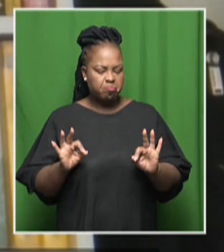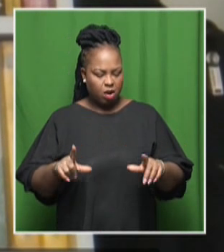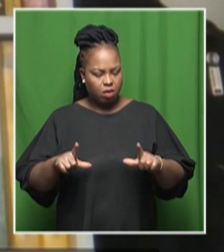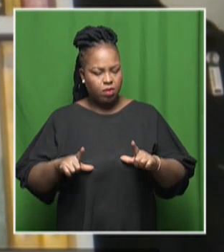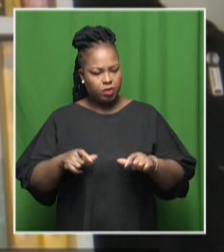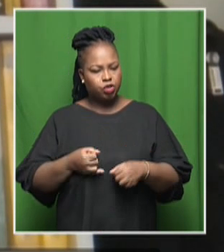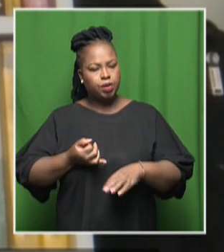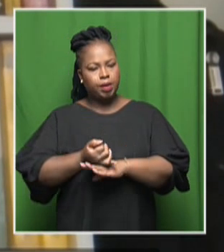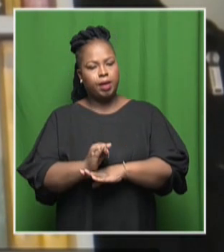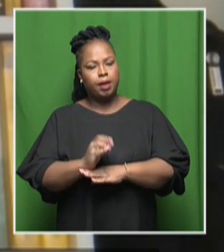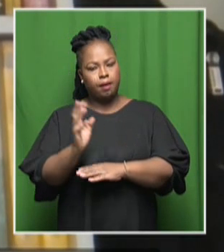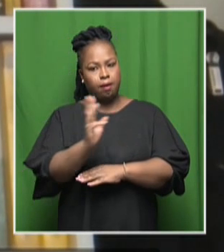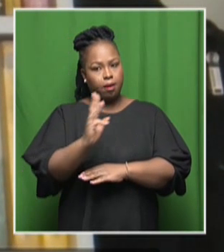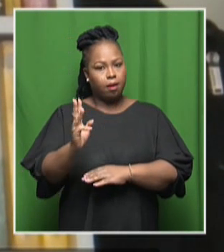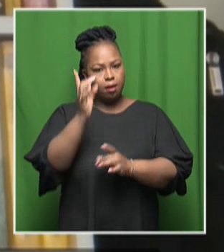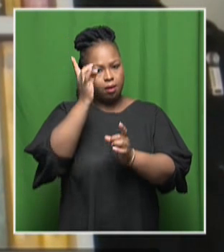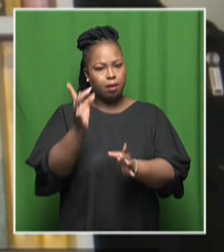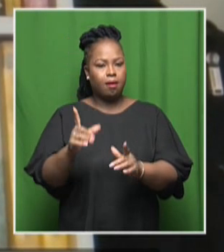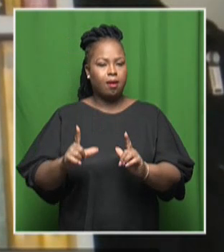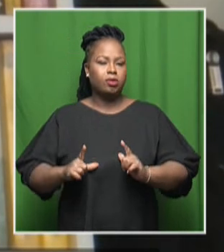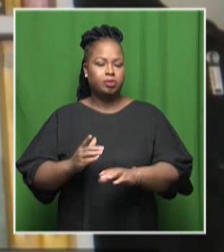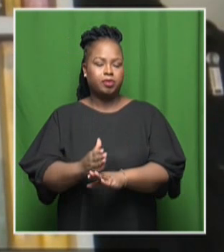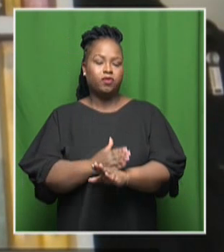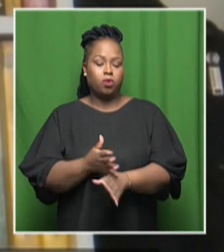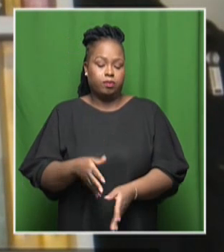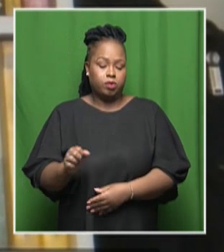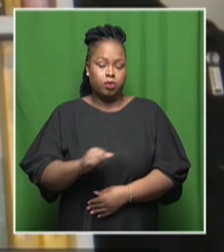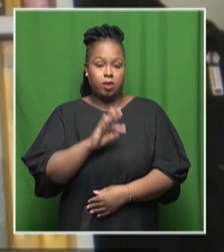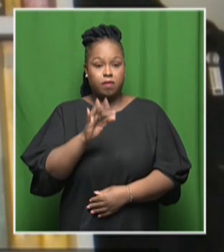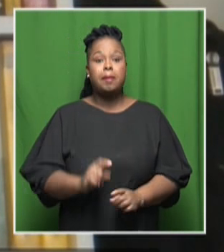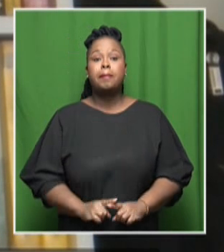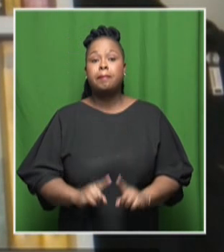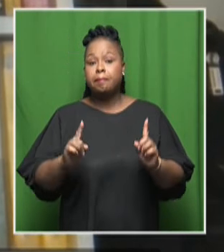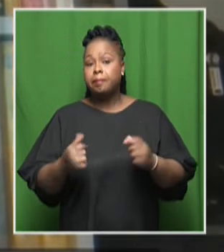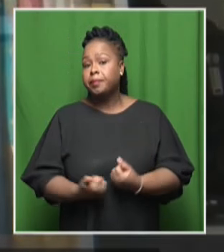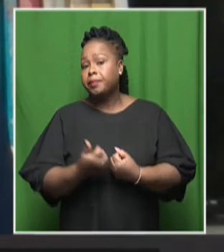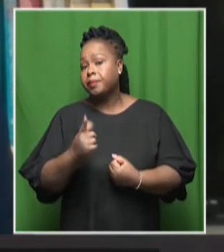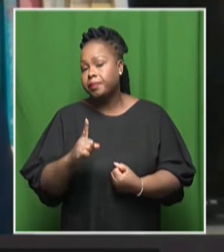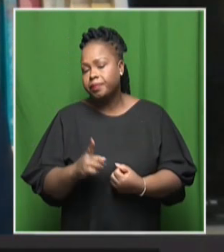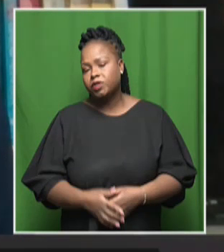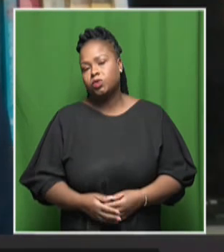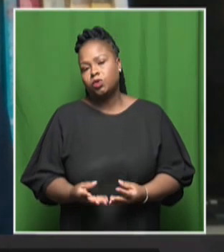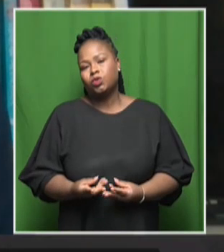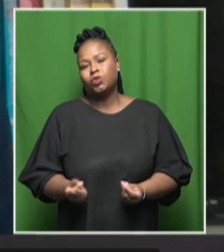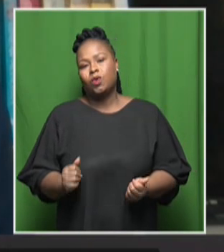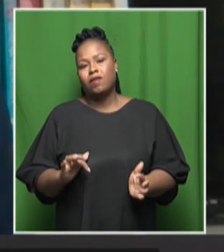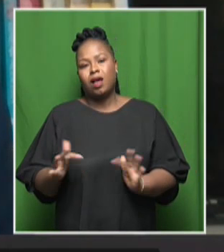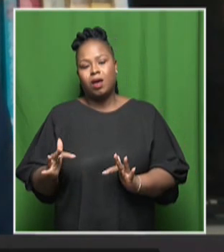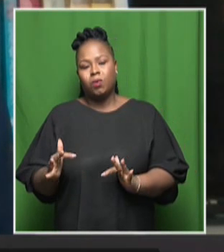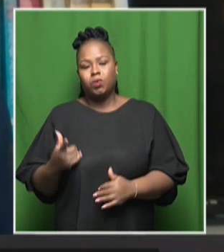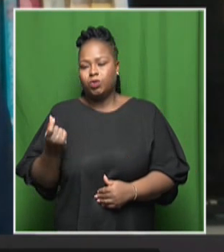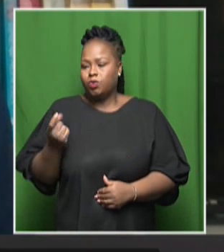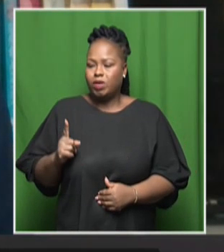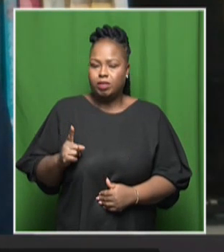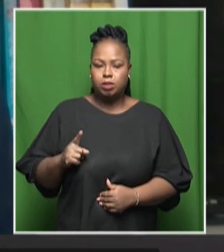South Africa. The biggest challenge is how we respond to warnings. We often find